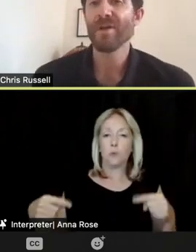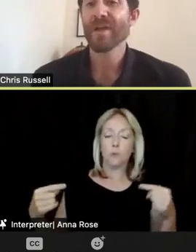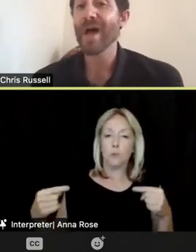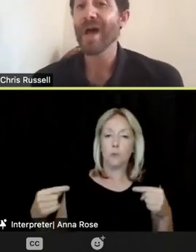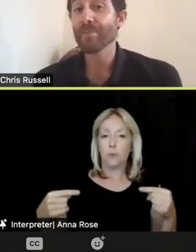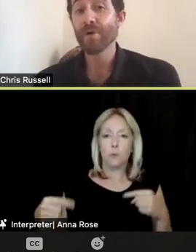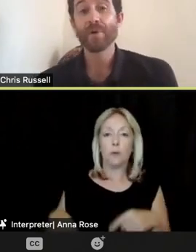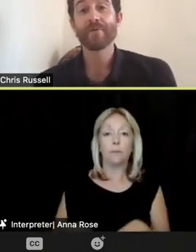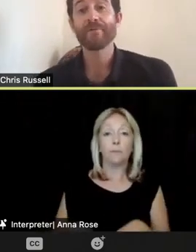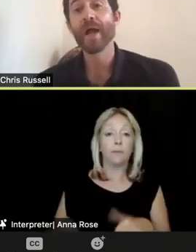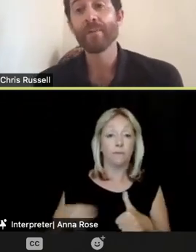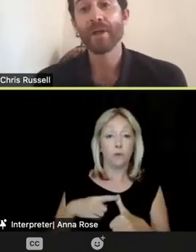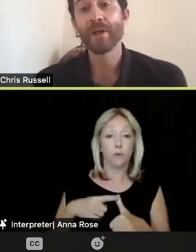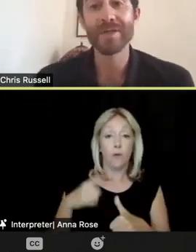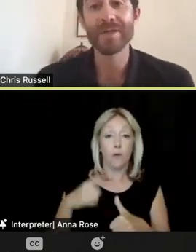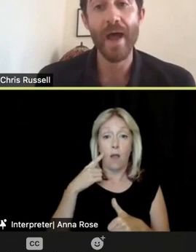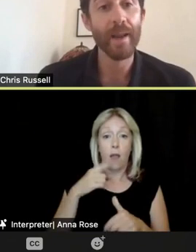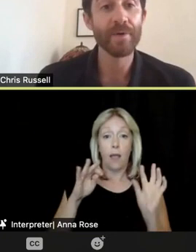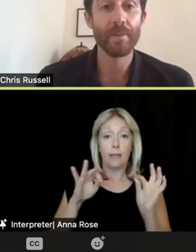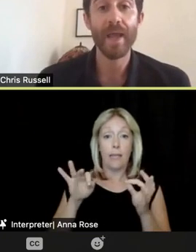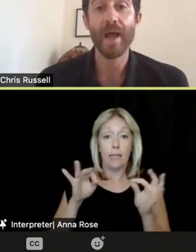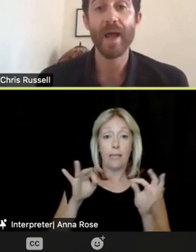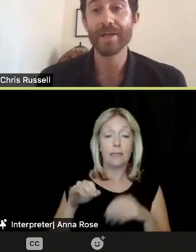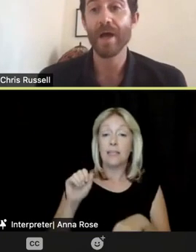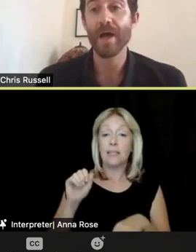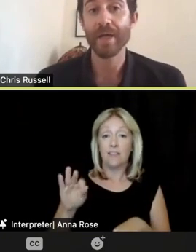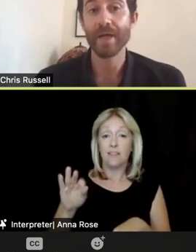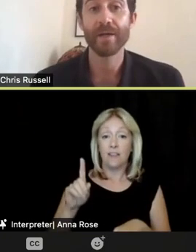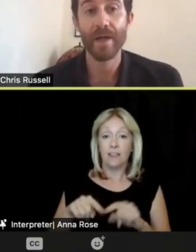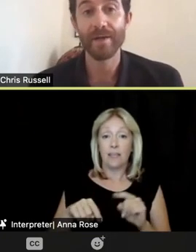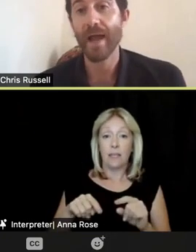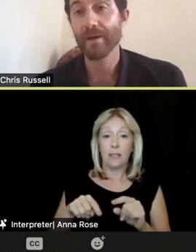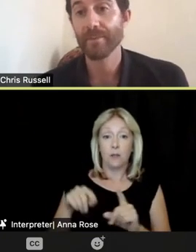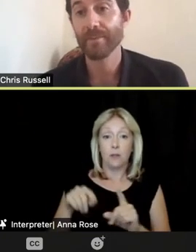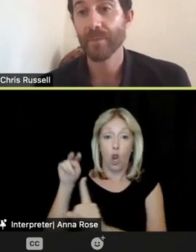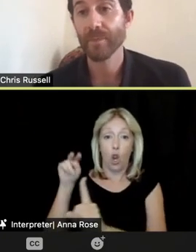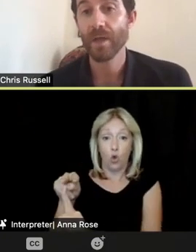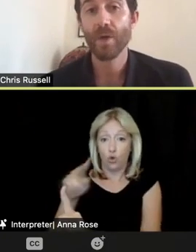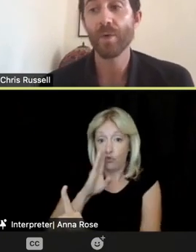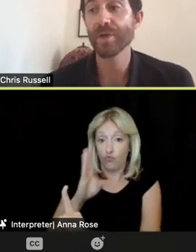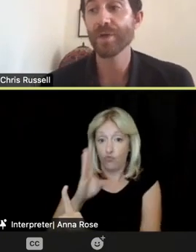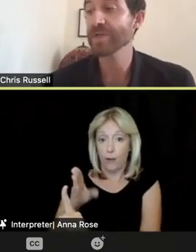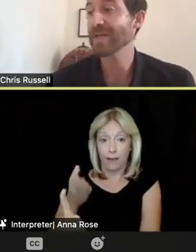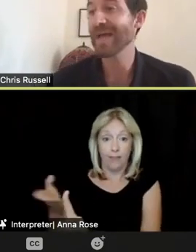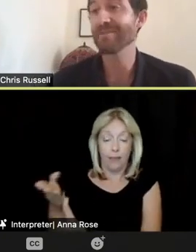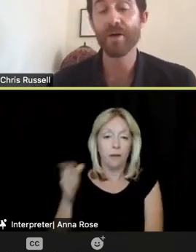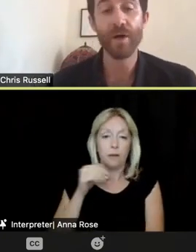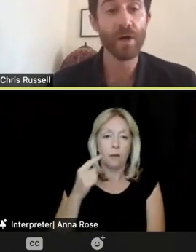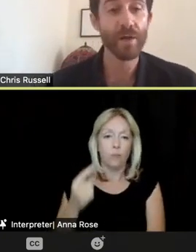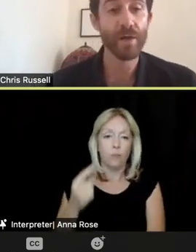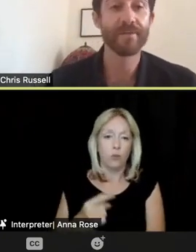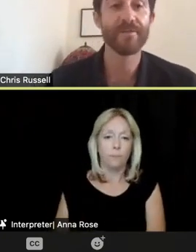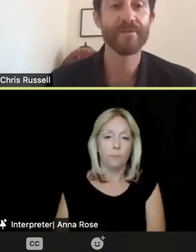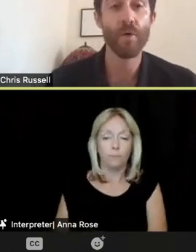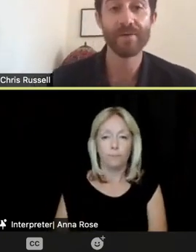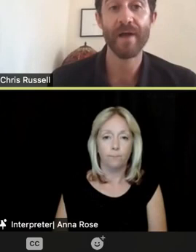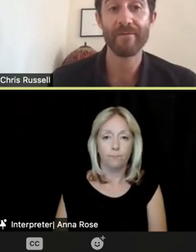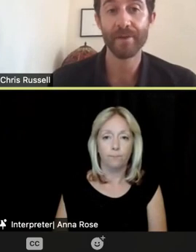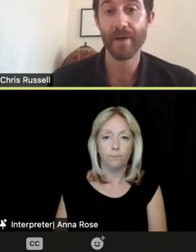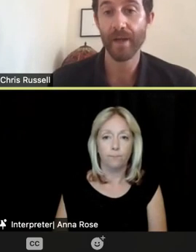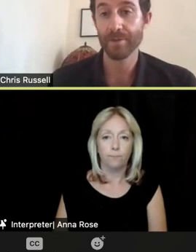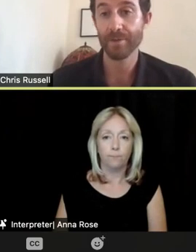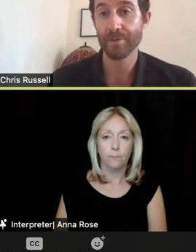First of all, they are not appropriate for anybody who is not able to make eye to object contact, okay, which is at the very earliest